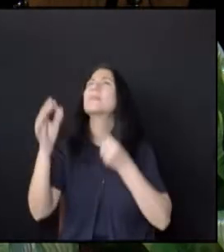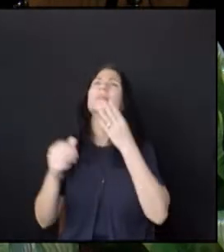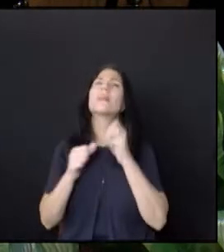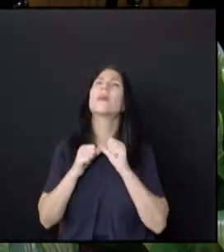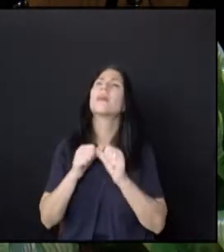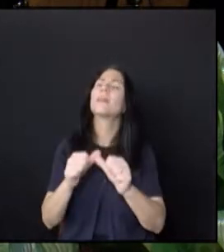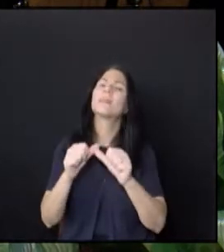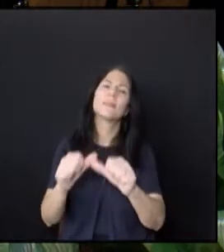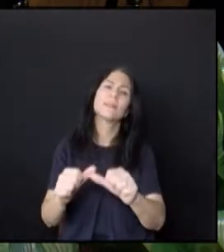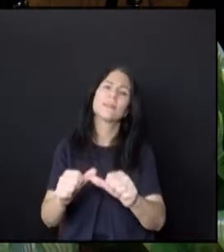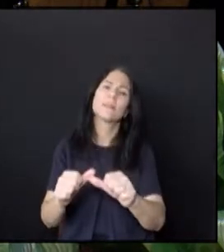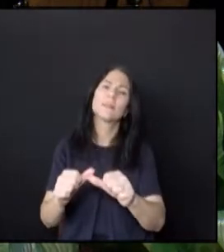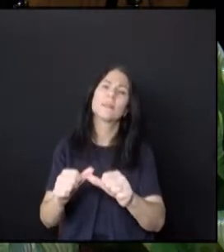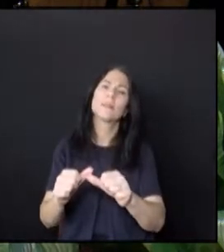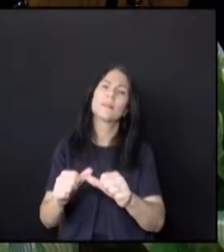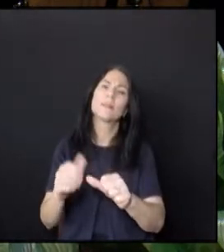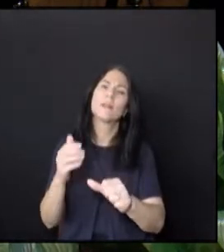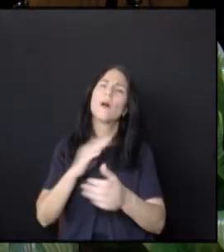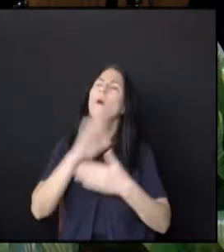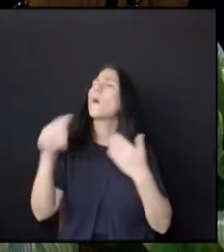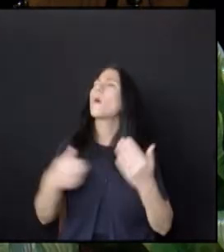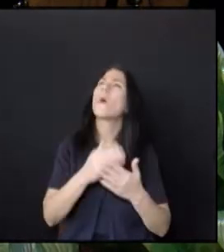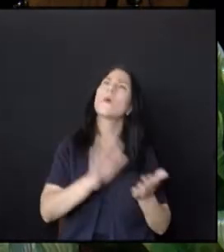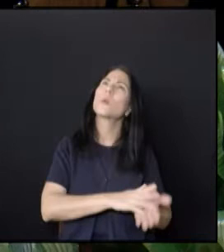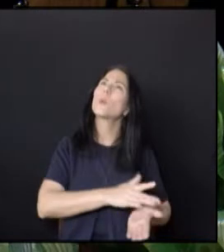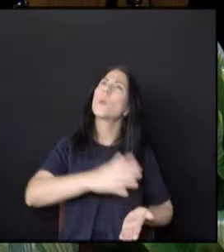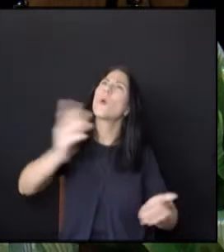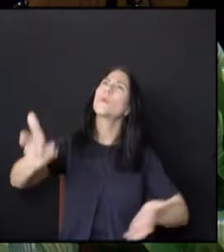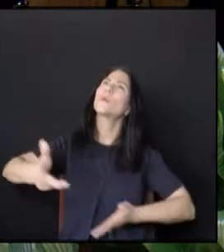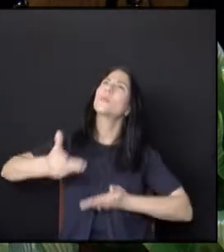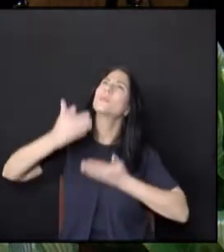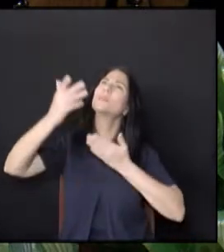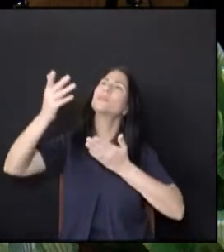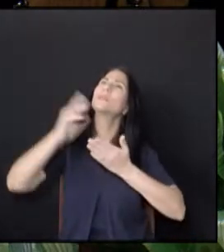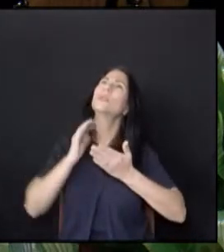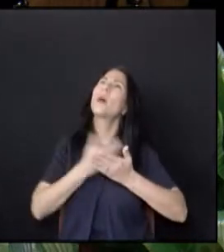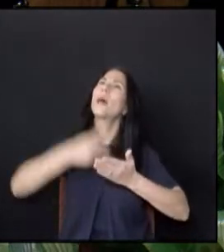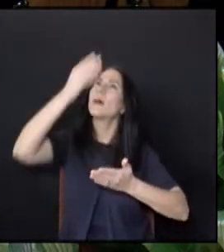We sing. All glory to our God and King.